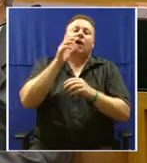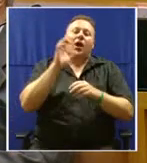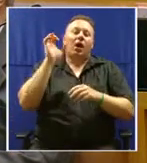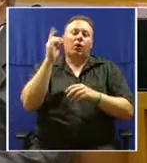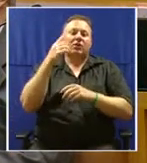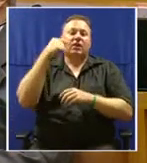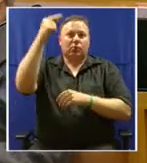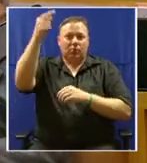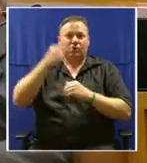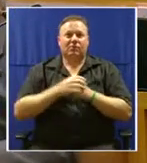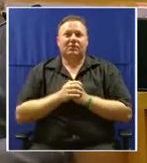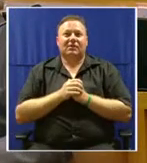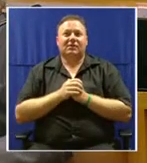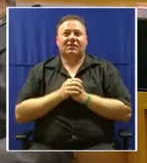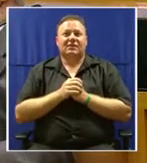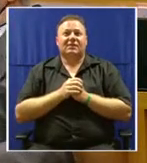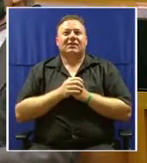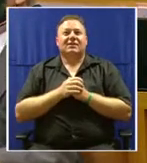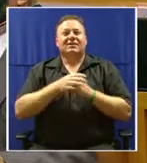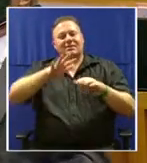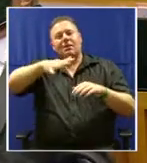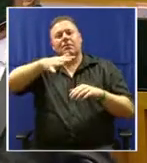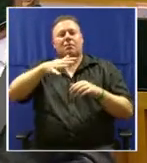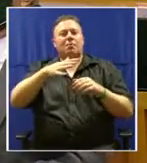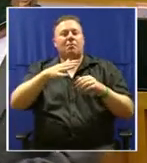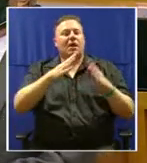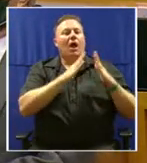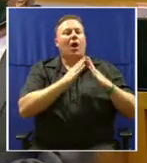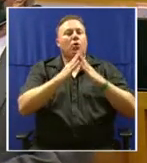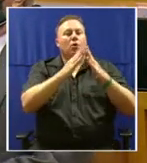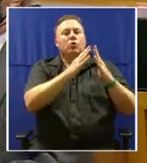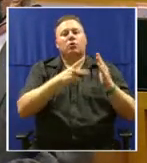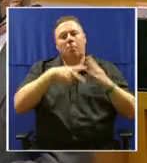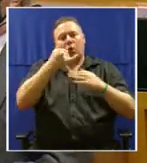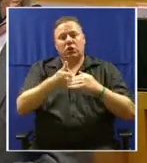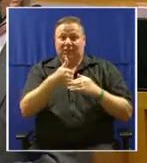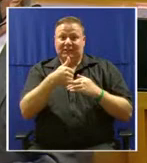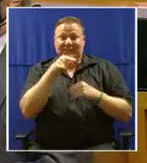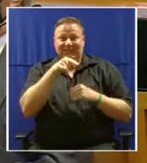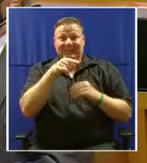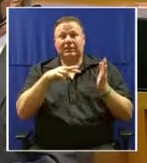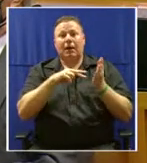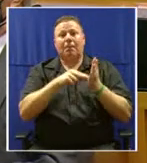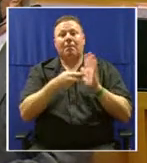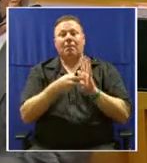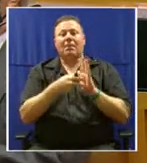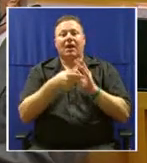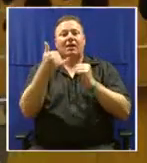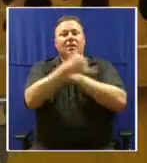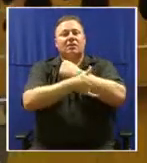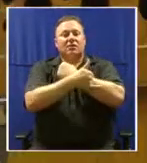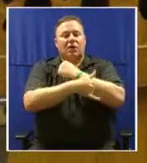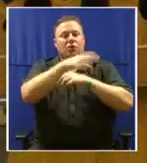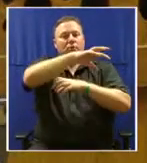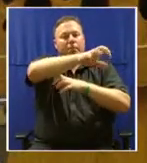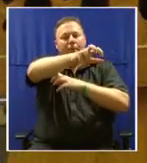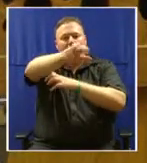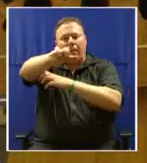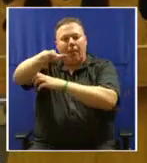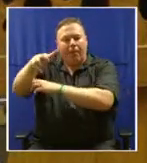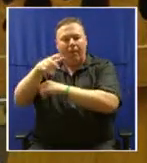Similar human settlement projects are planned all over the country in a number of other